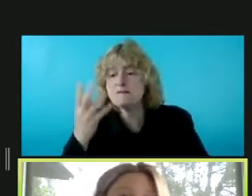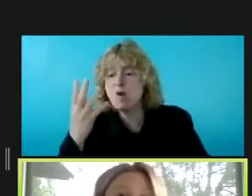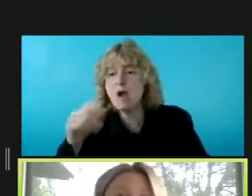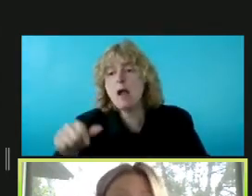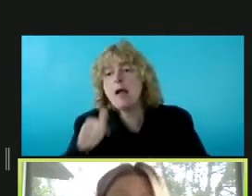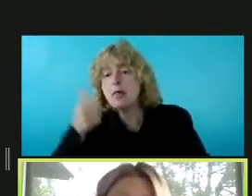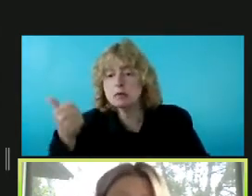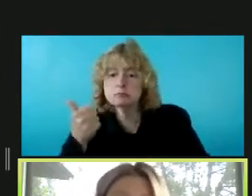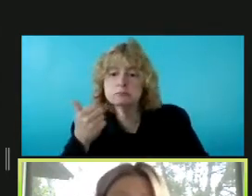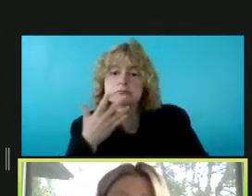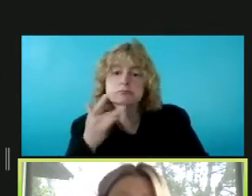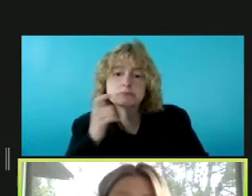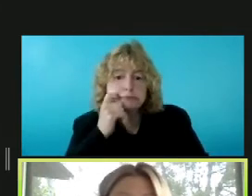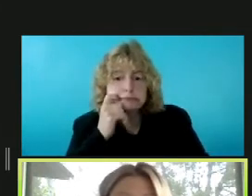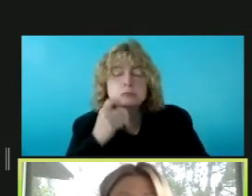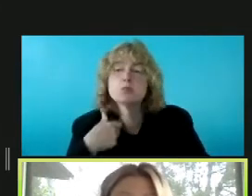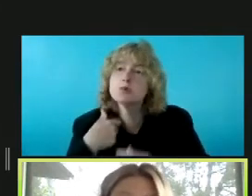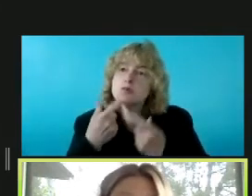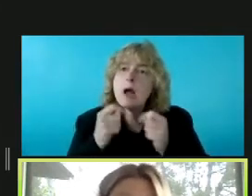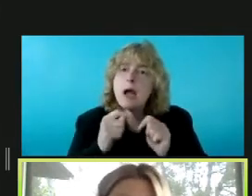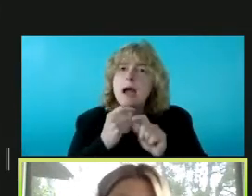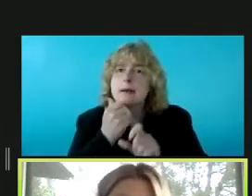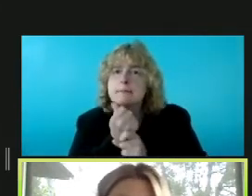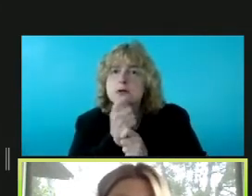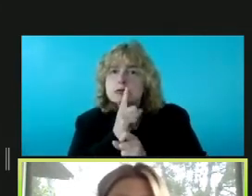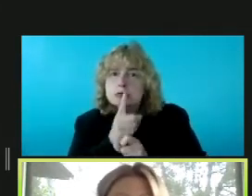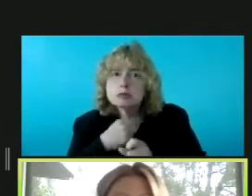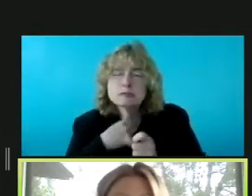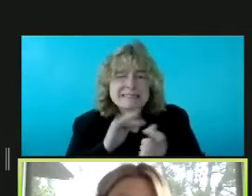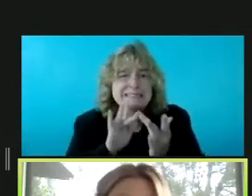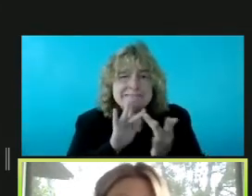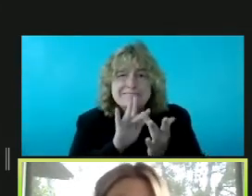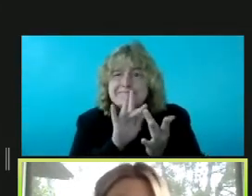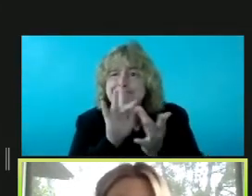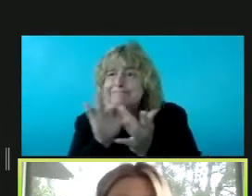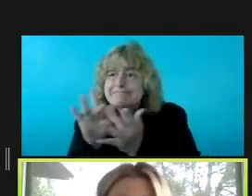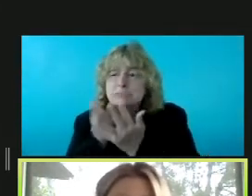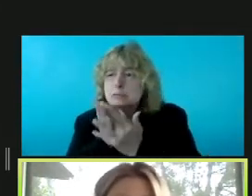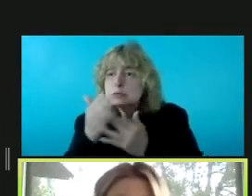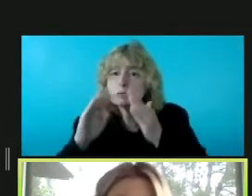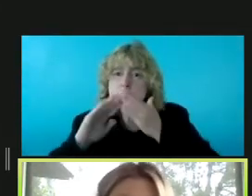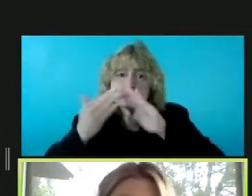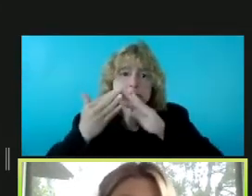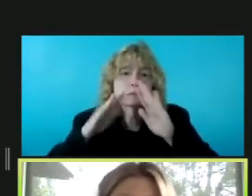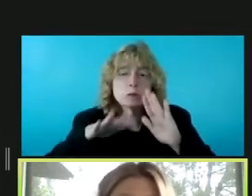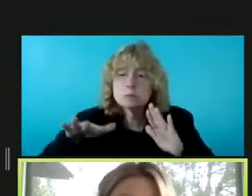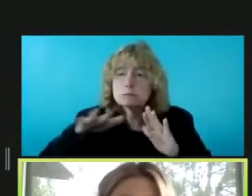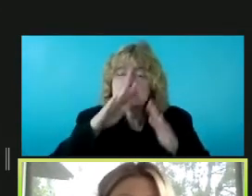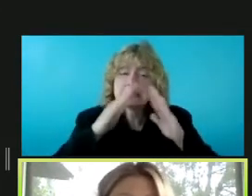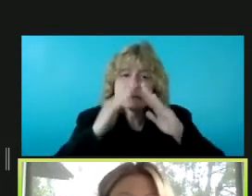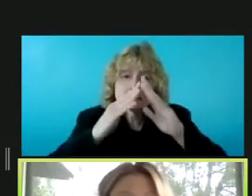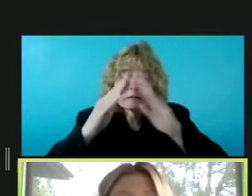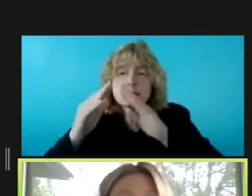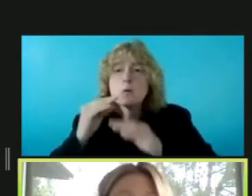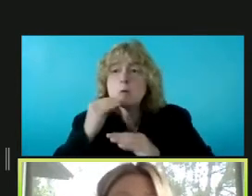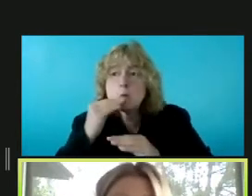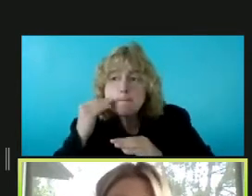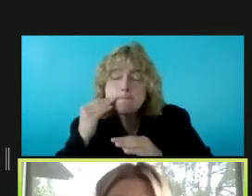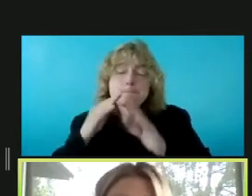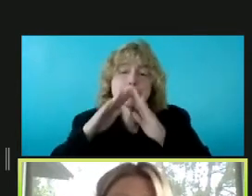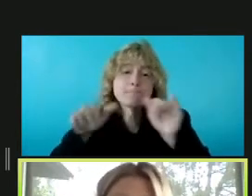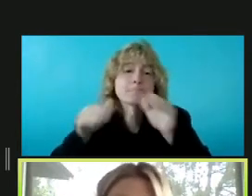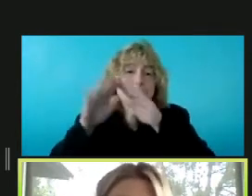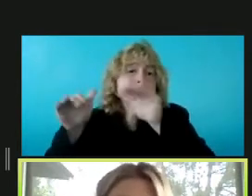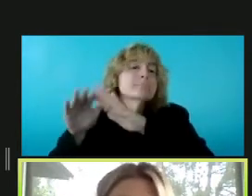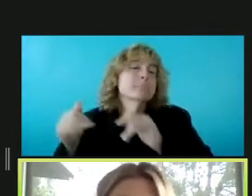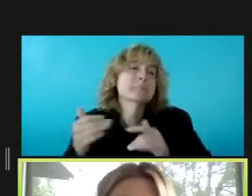a good job at making sure that we are getting to Detroiters and getting this vaccine into our community. So here's just a